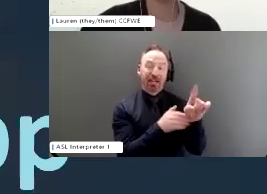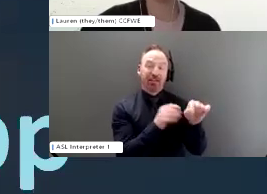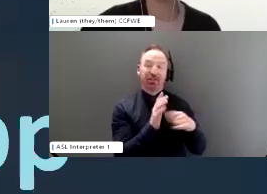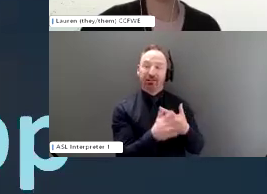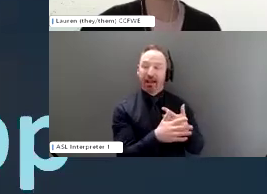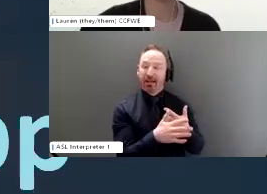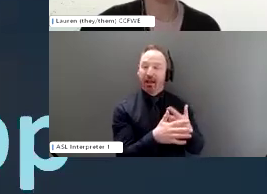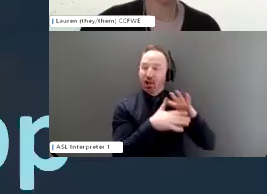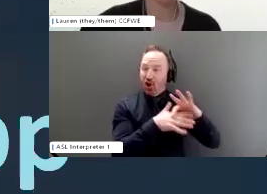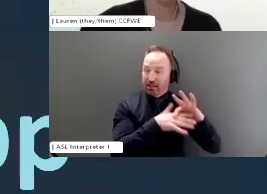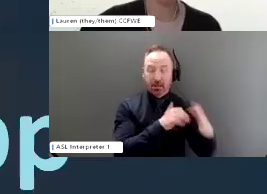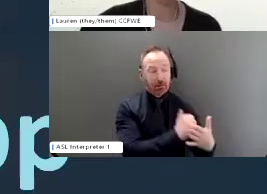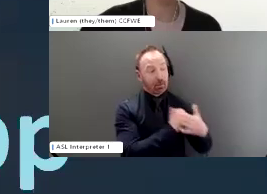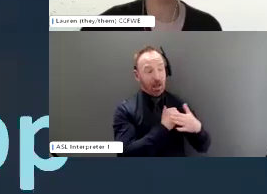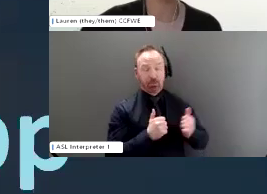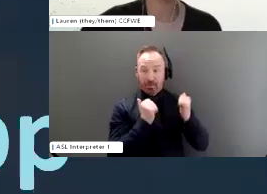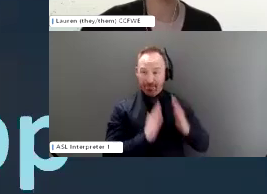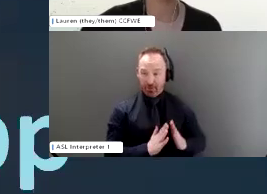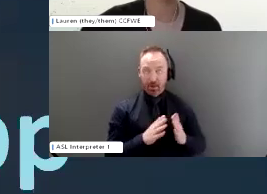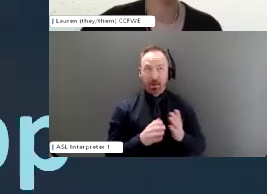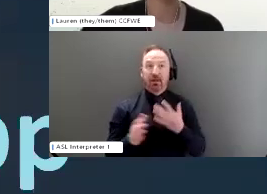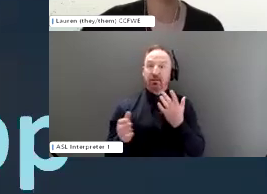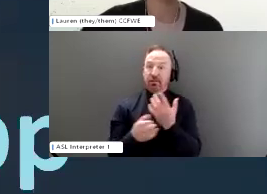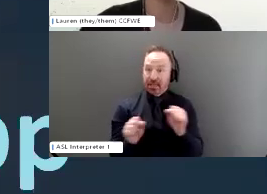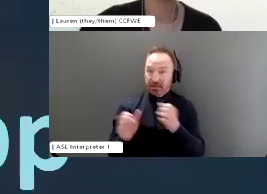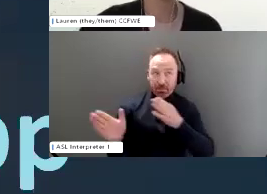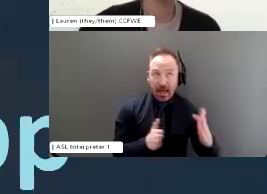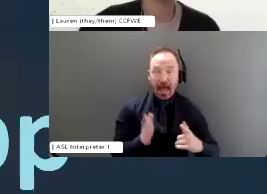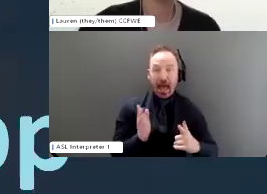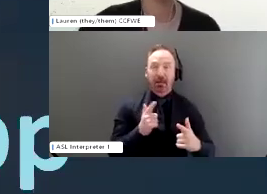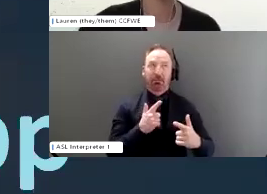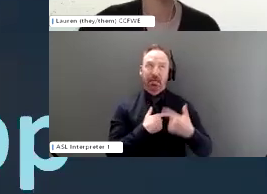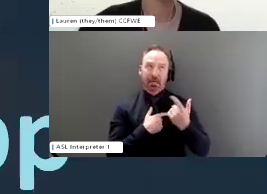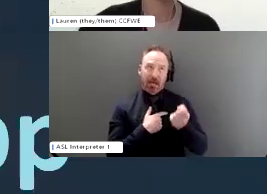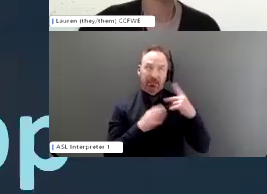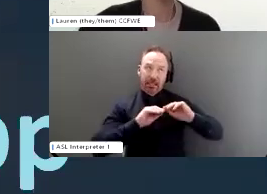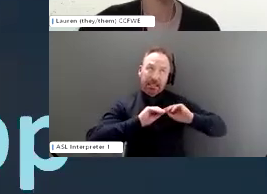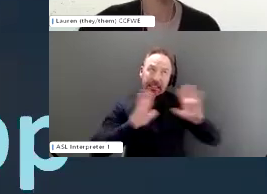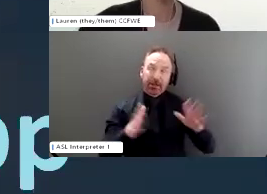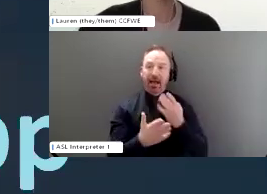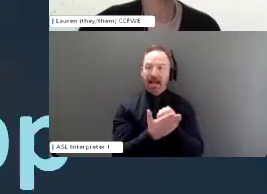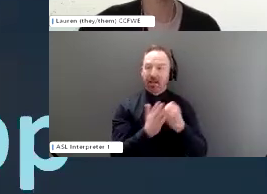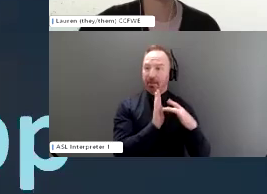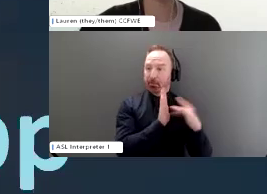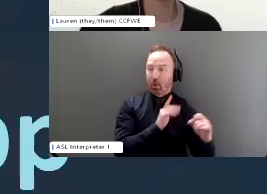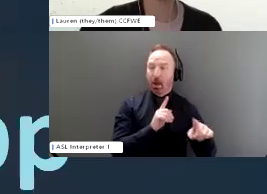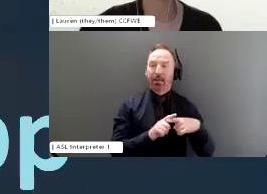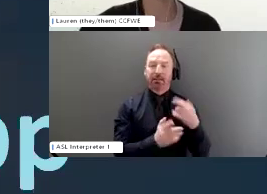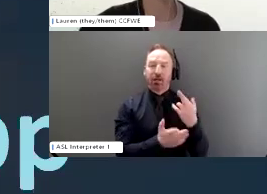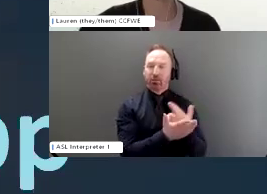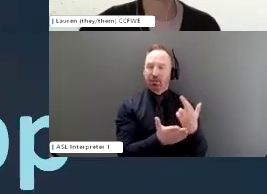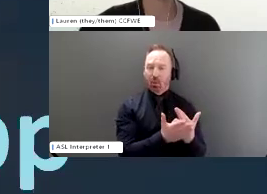safety planning and understanding economic abuse. And then it has resource connections, so it links users